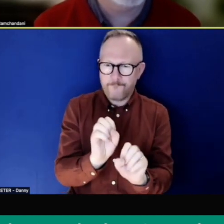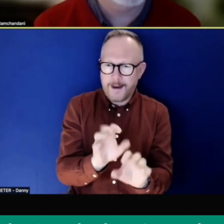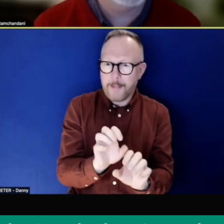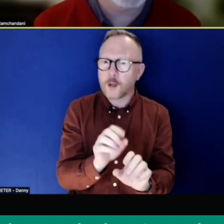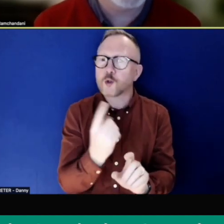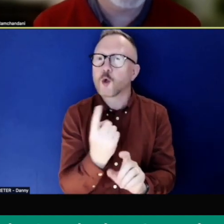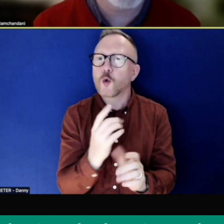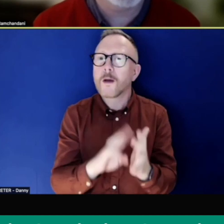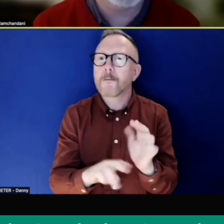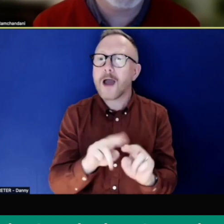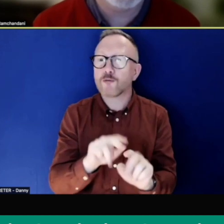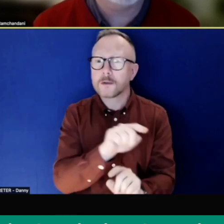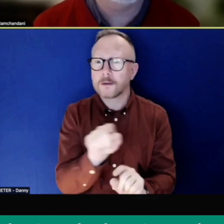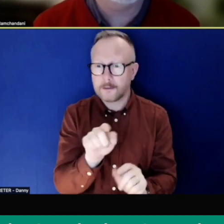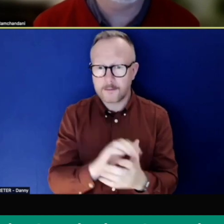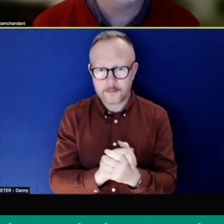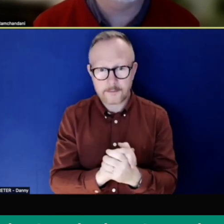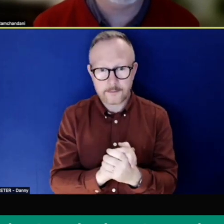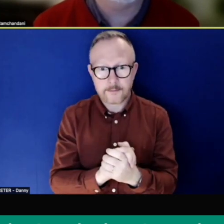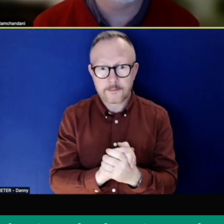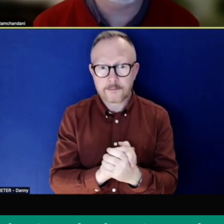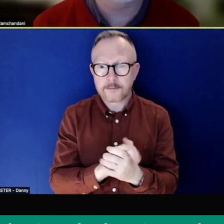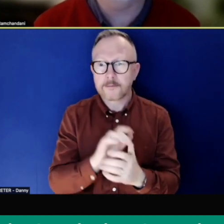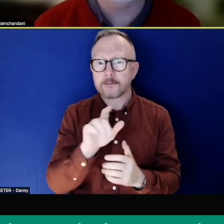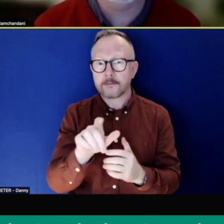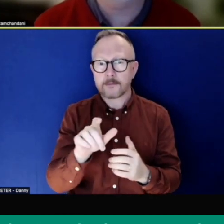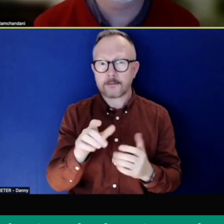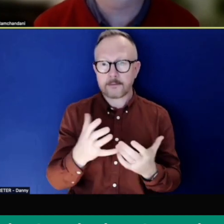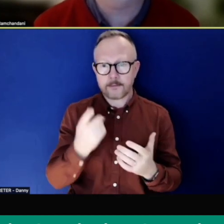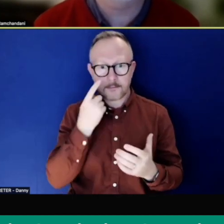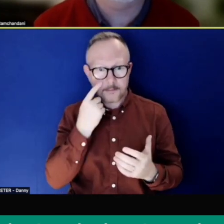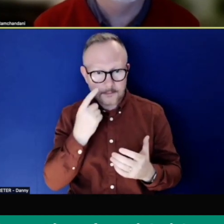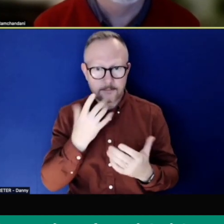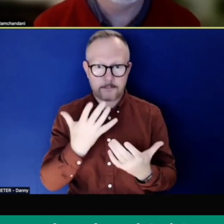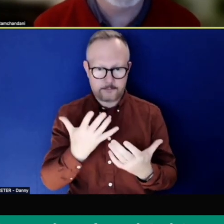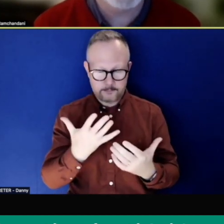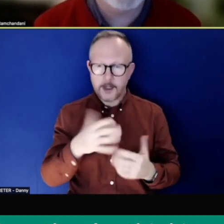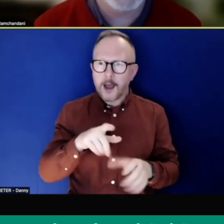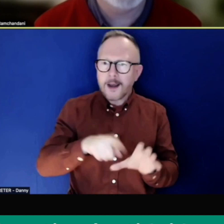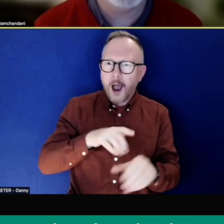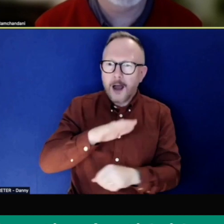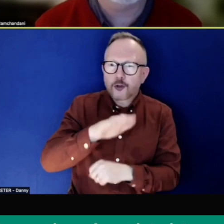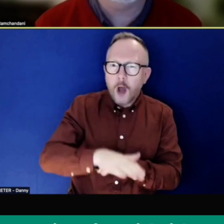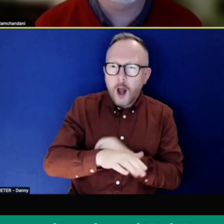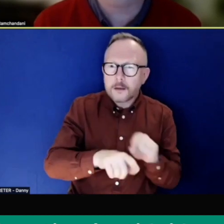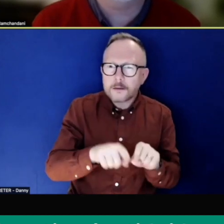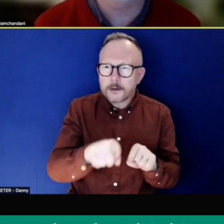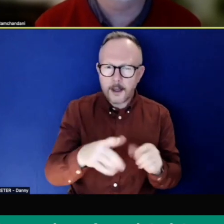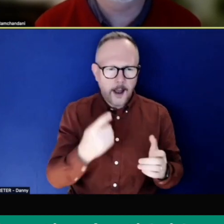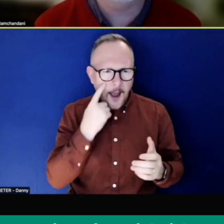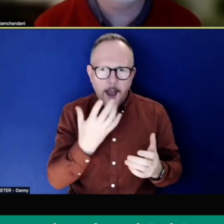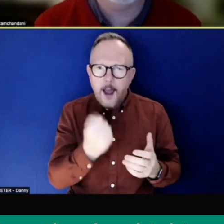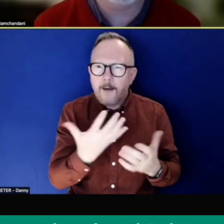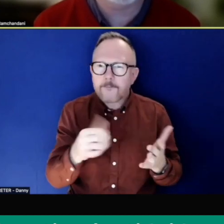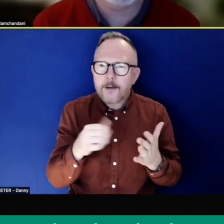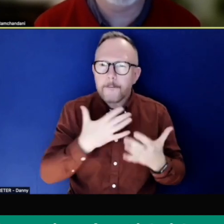we designed this trial to see if it would prevent enduring behavior problems in very young children. So we deliberately went younger than most trials do